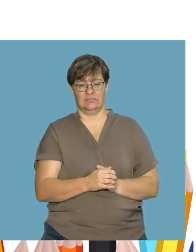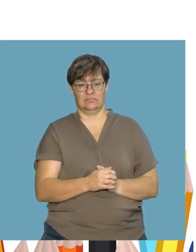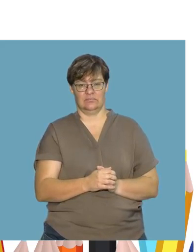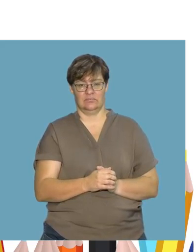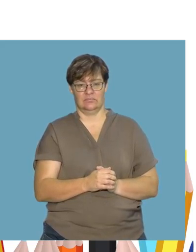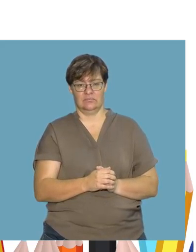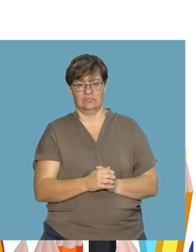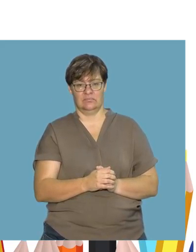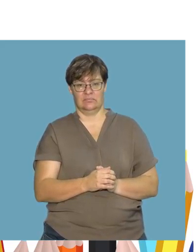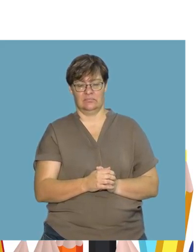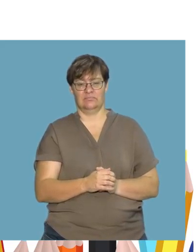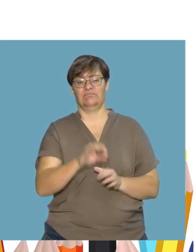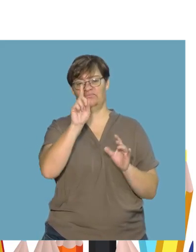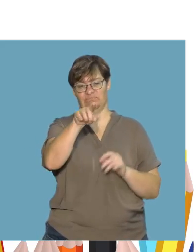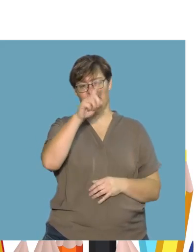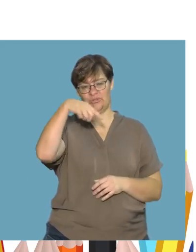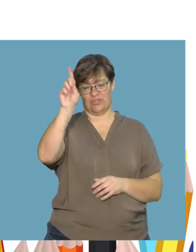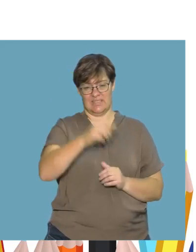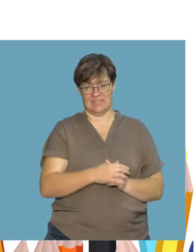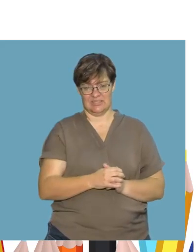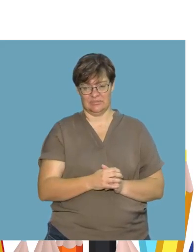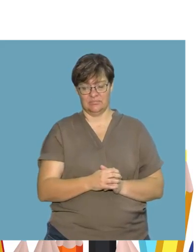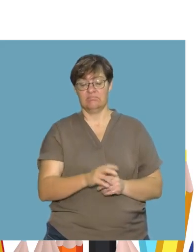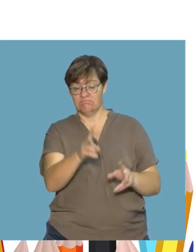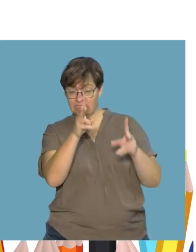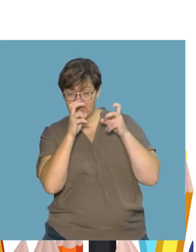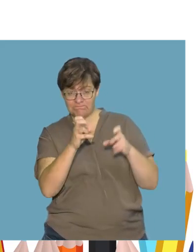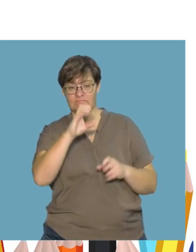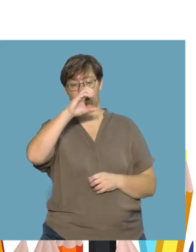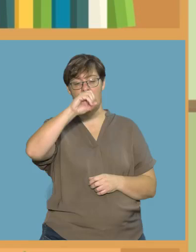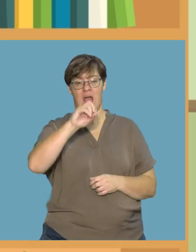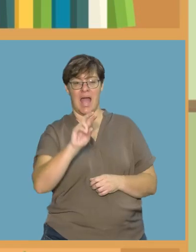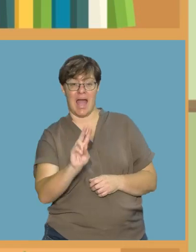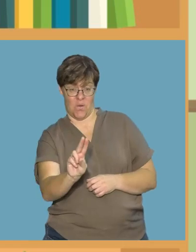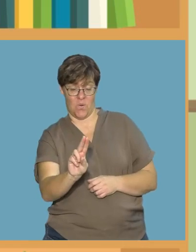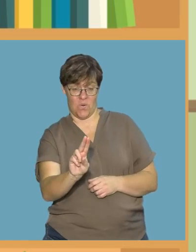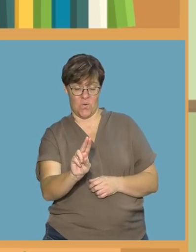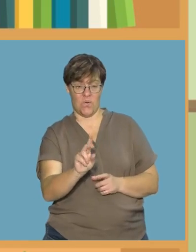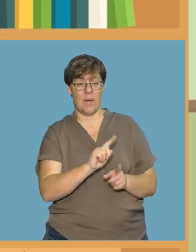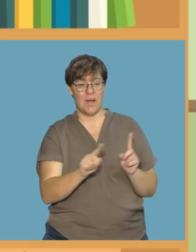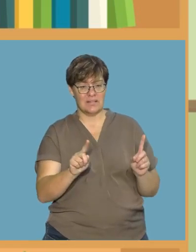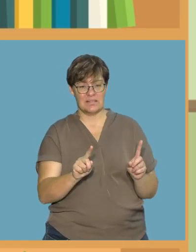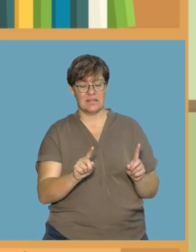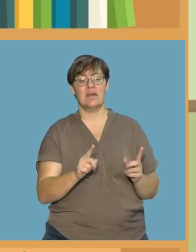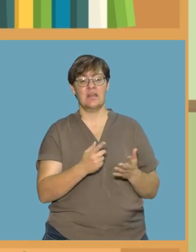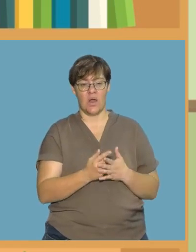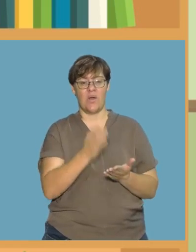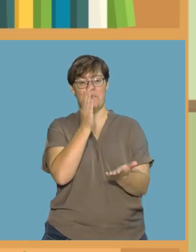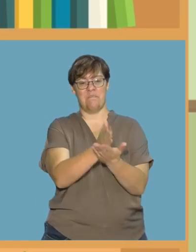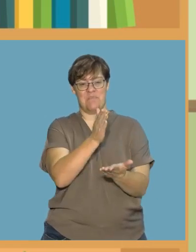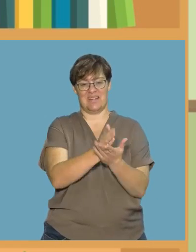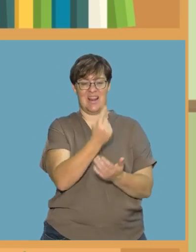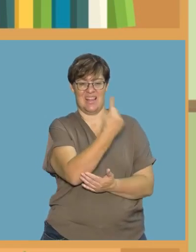That's correct. We hear the ow sound again, but the sound is now in the middle of each word.